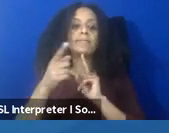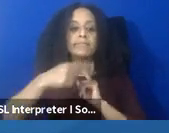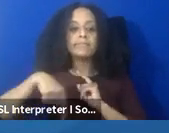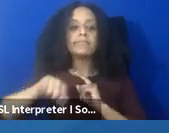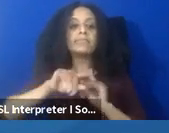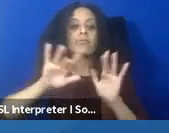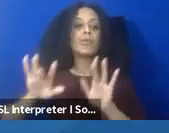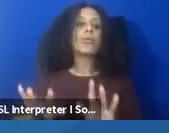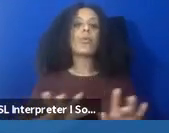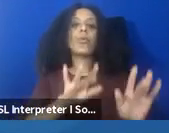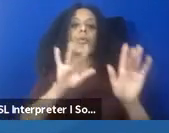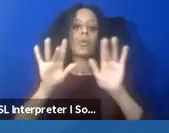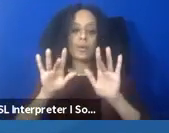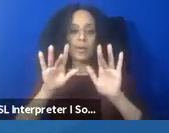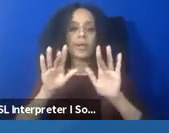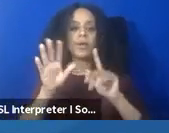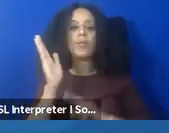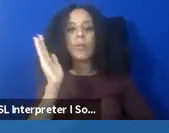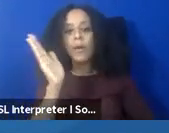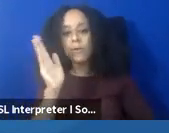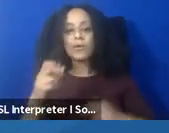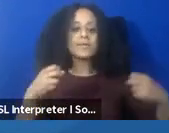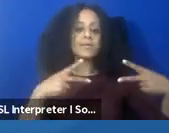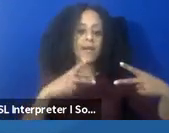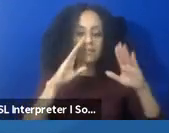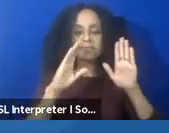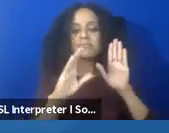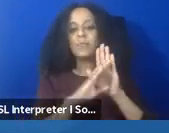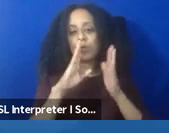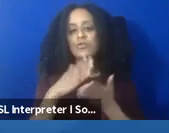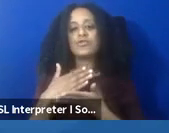this webinar and the slides will be shared in the near